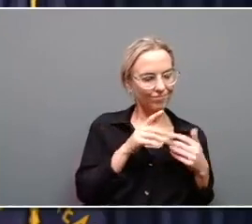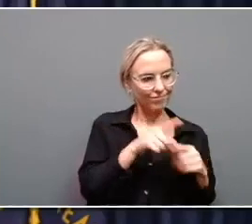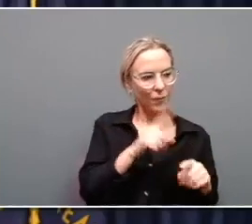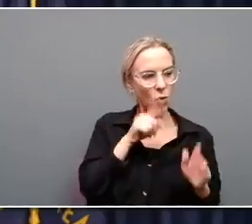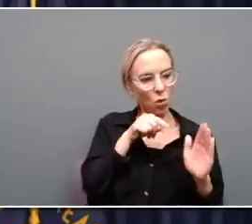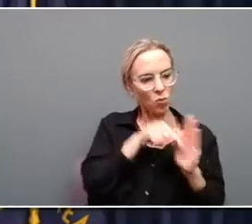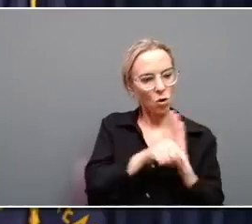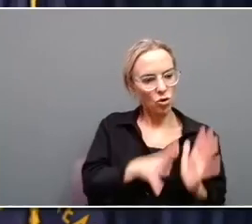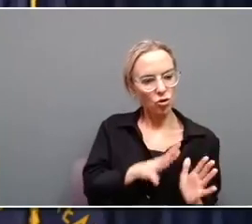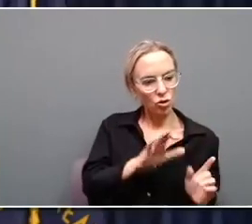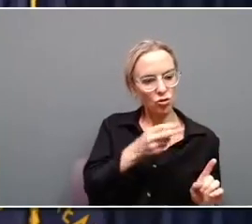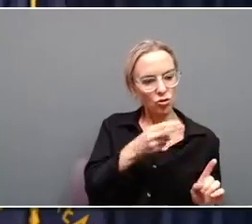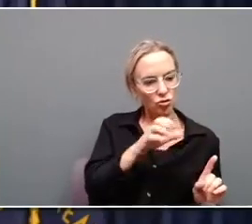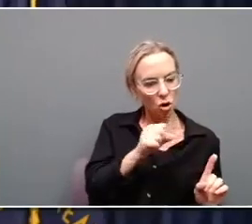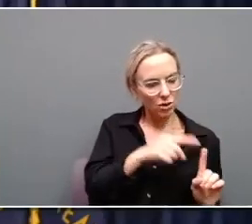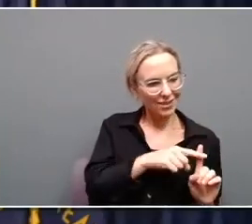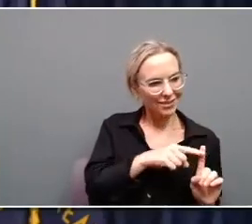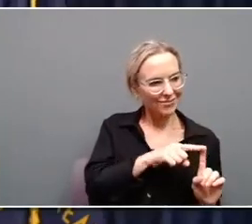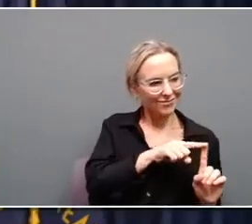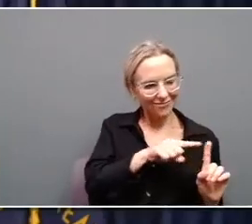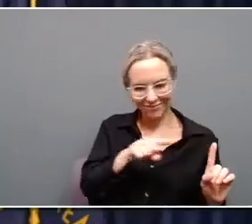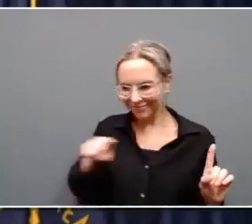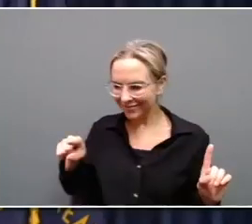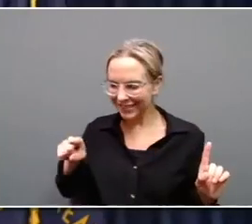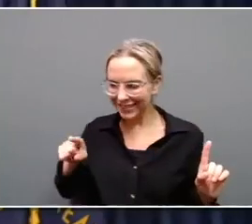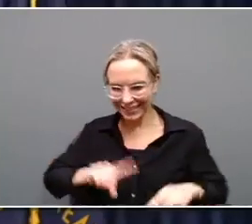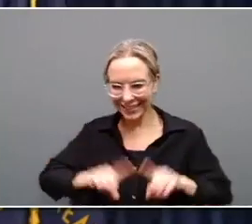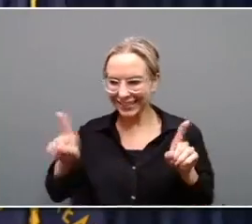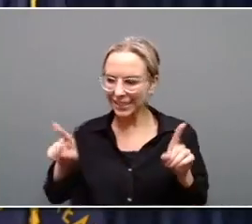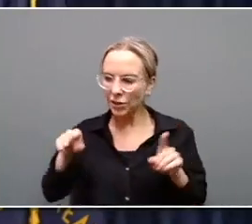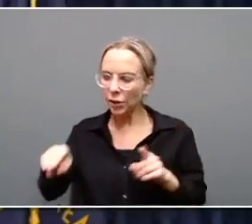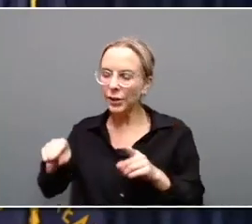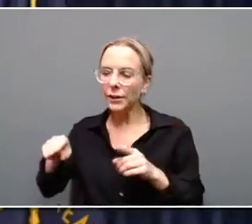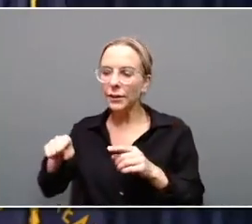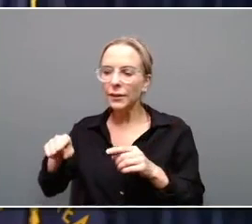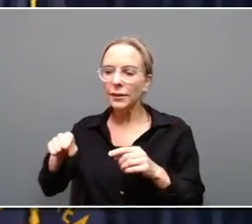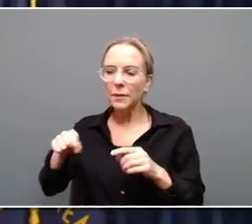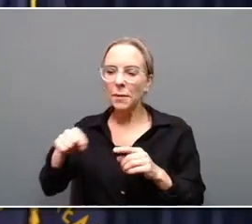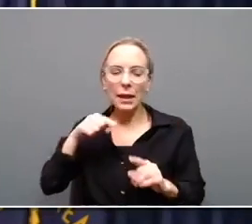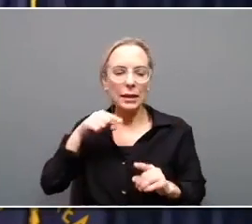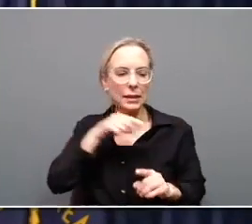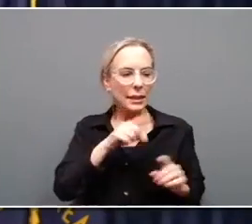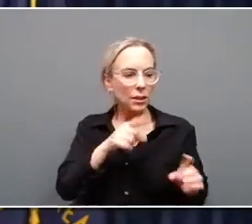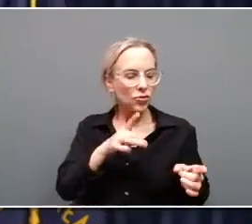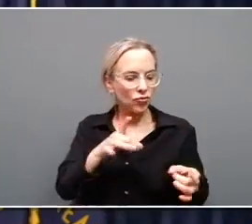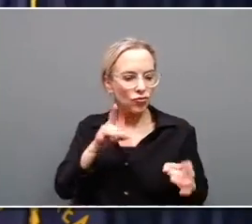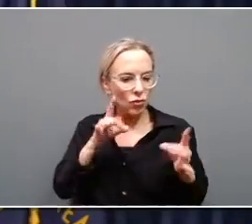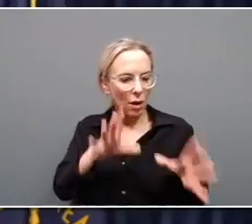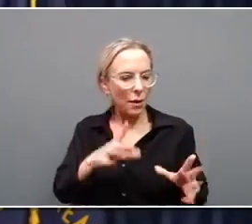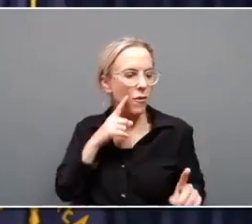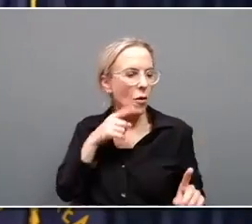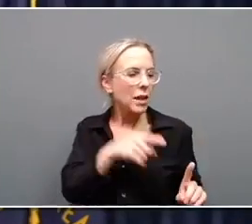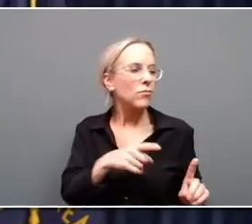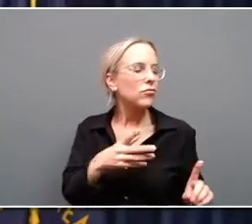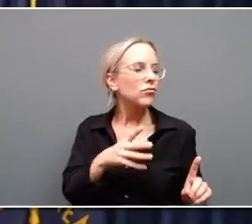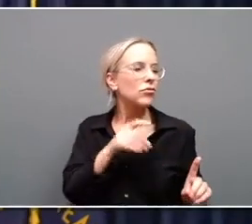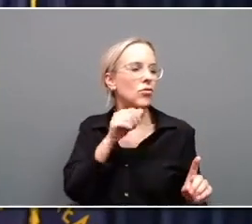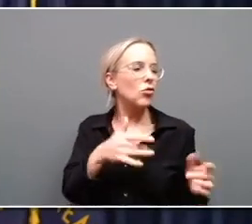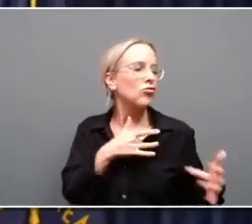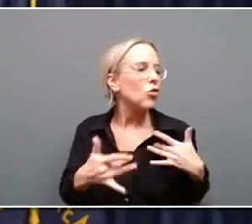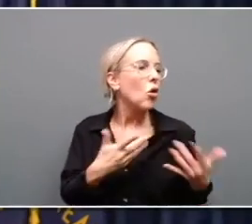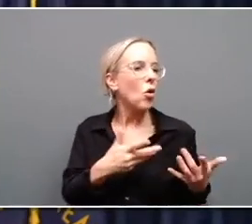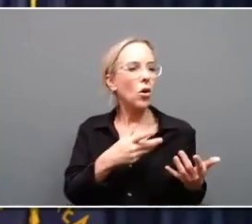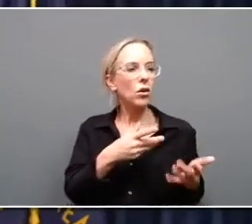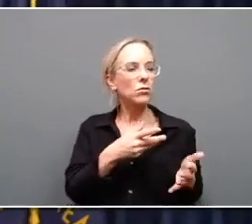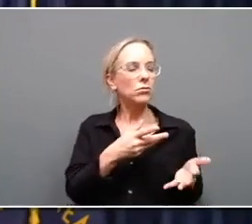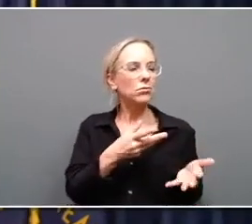future, and that disruption is not a concern for them or even if caused by them,